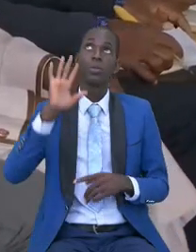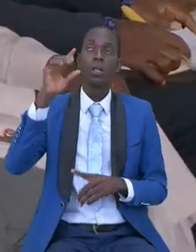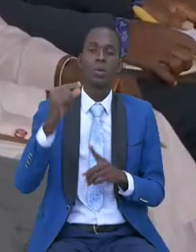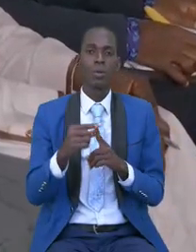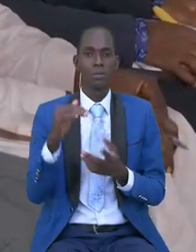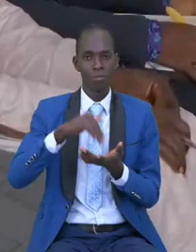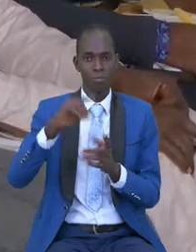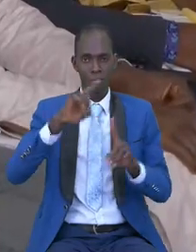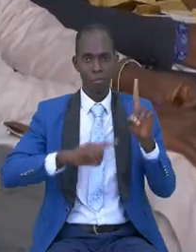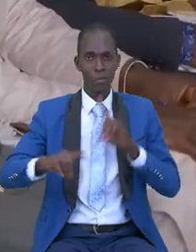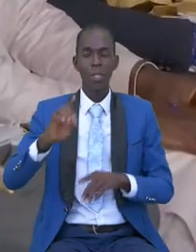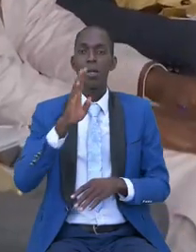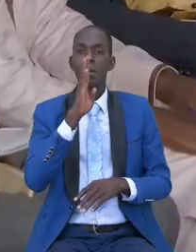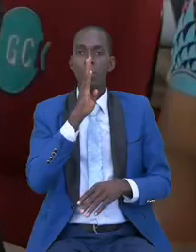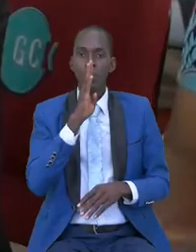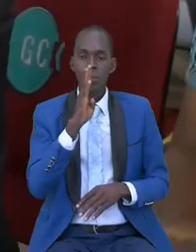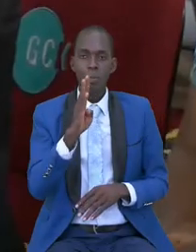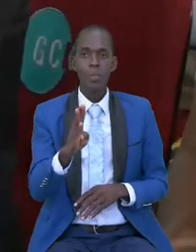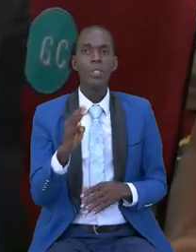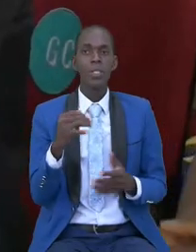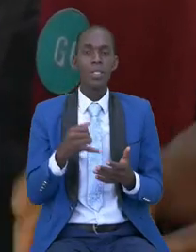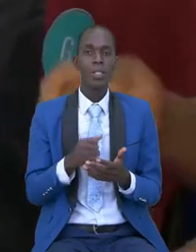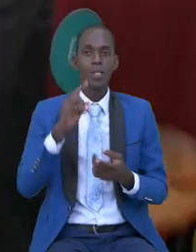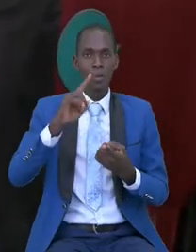Say it with faith, affirmation in your heart.